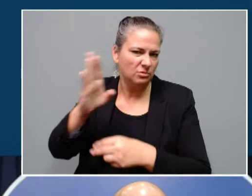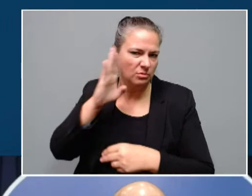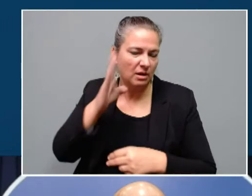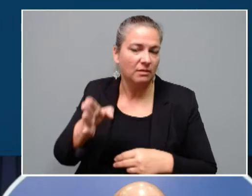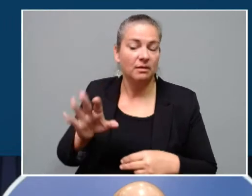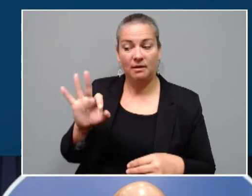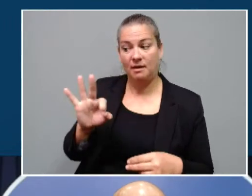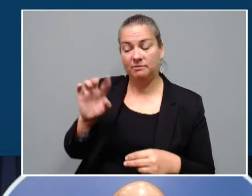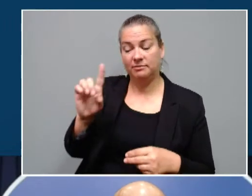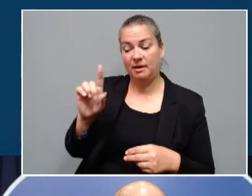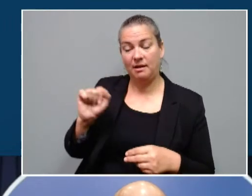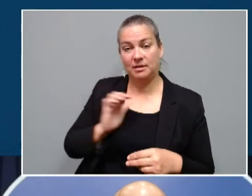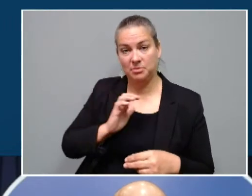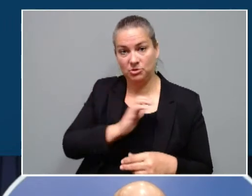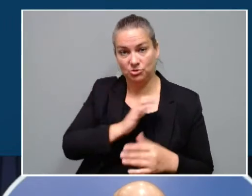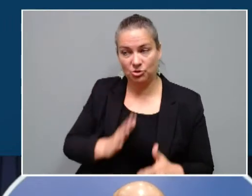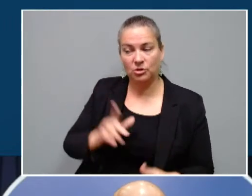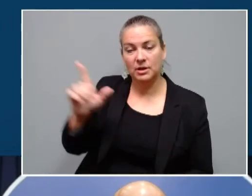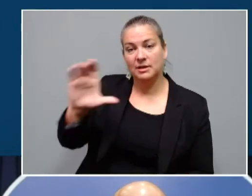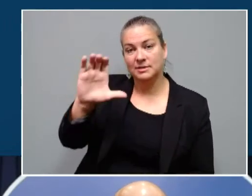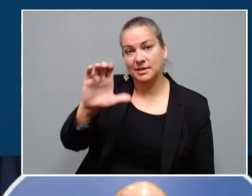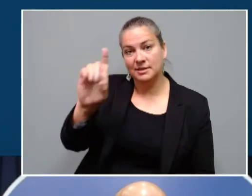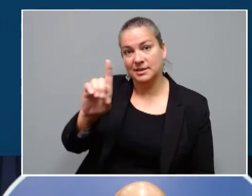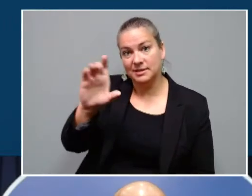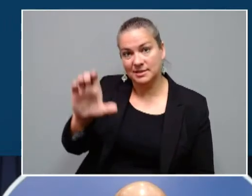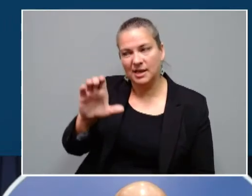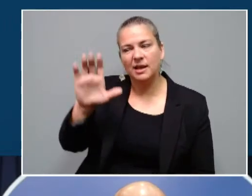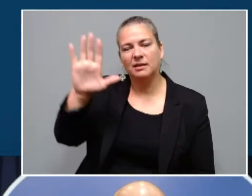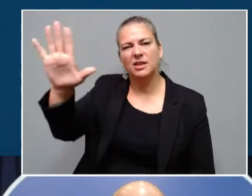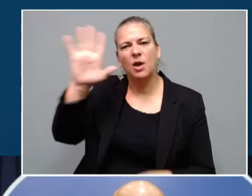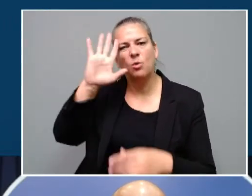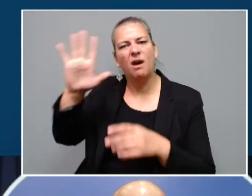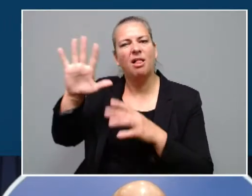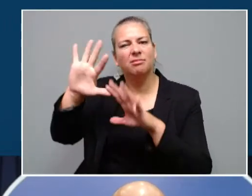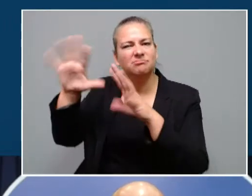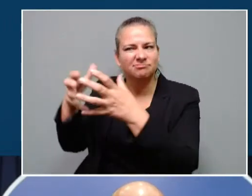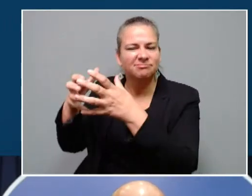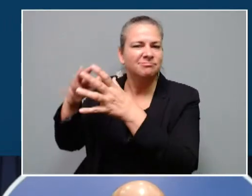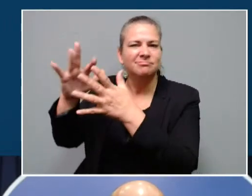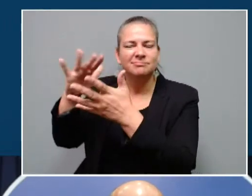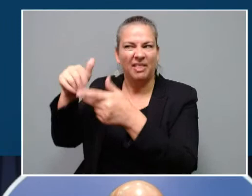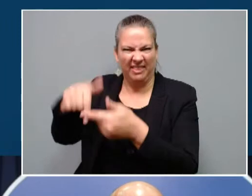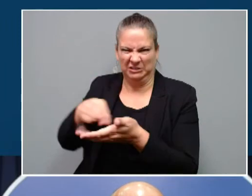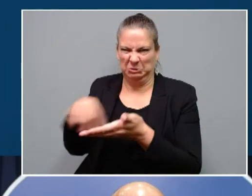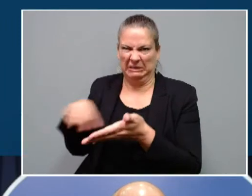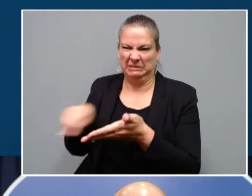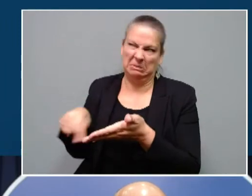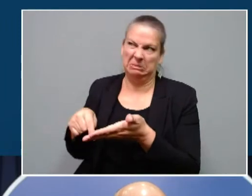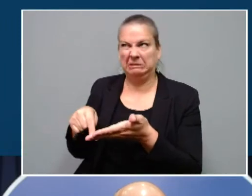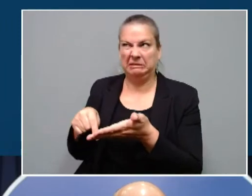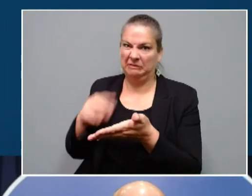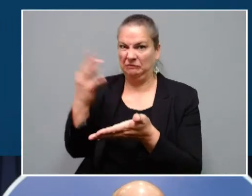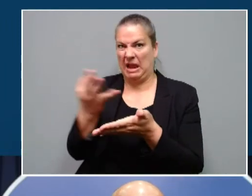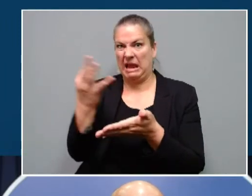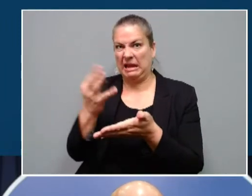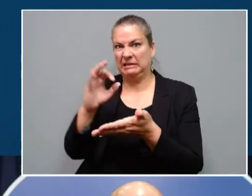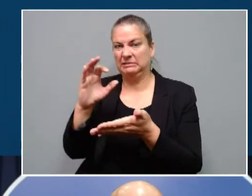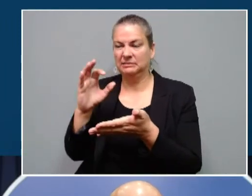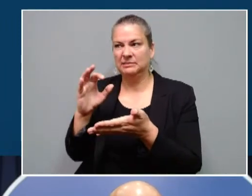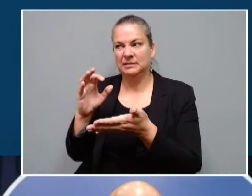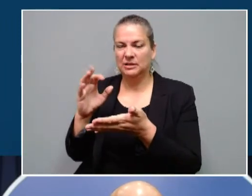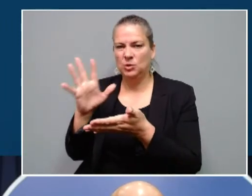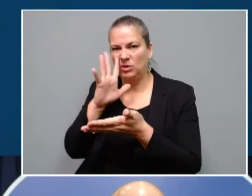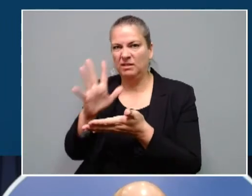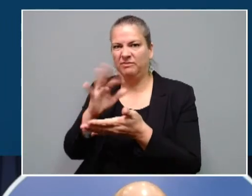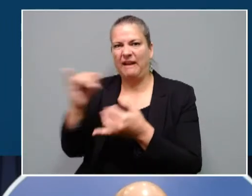the CDC director will make their agency recommendations. So by the end of this week, hopefully by the close of business Friday or thereabouts, we'll have